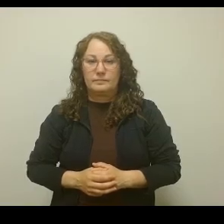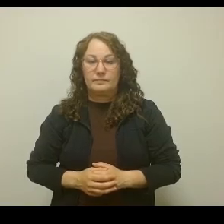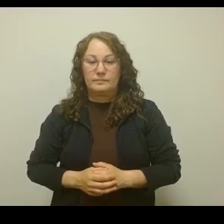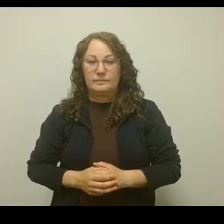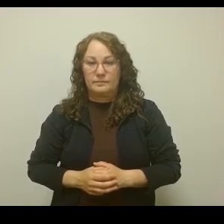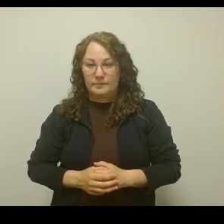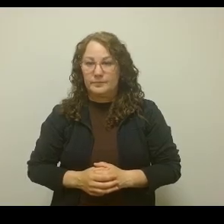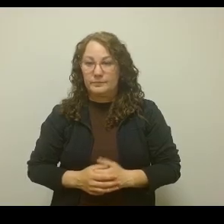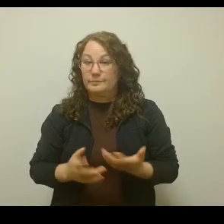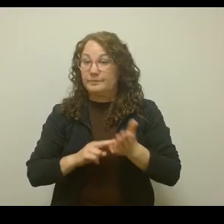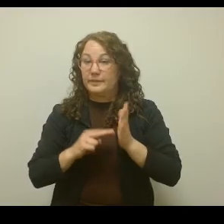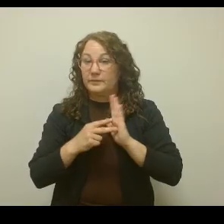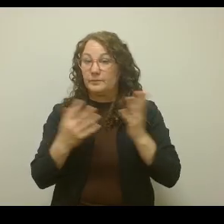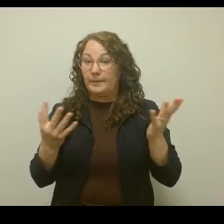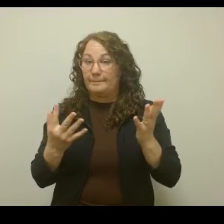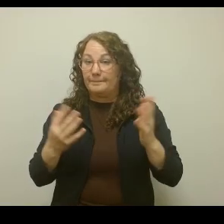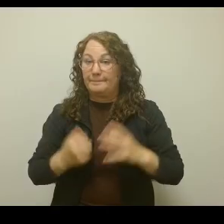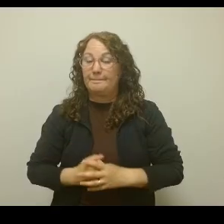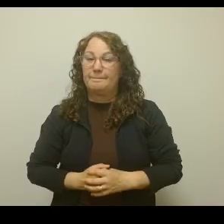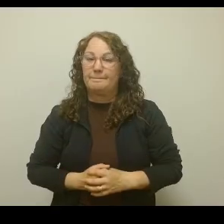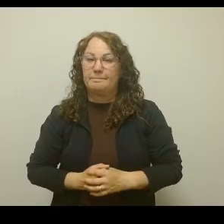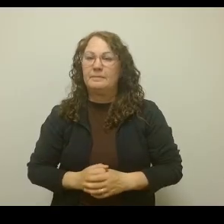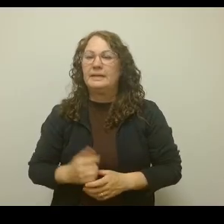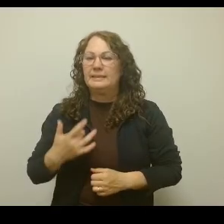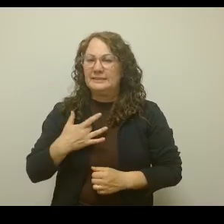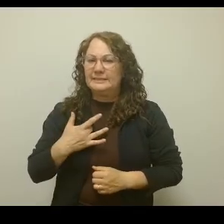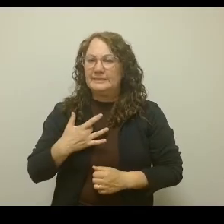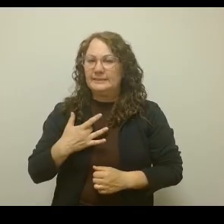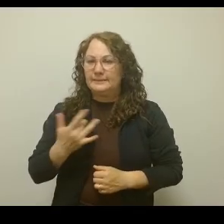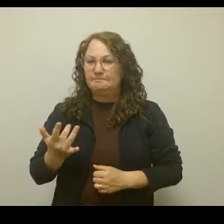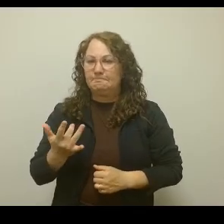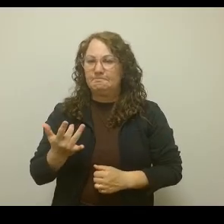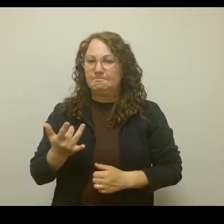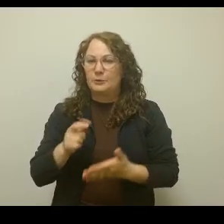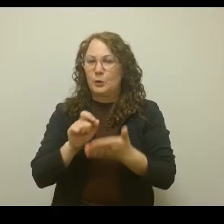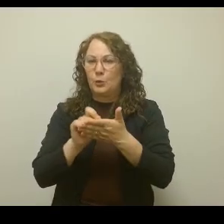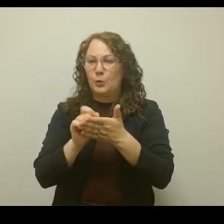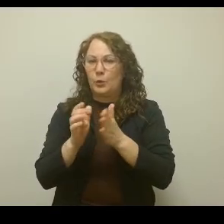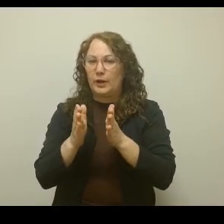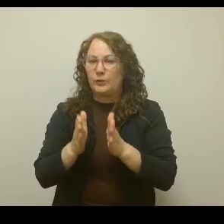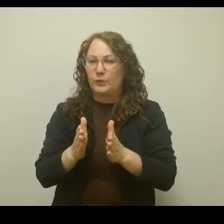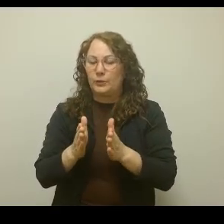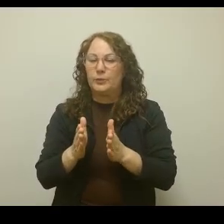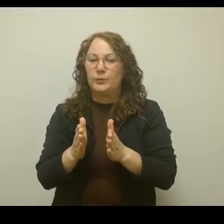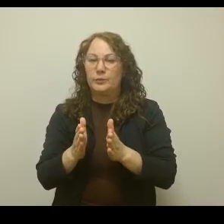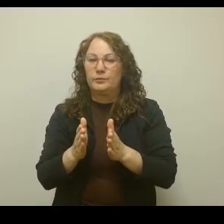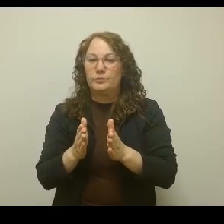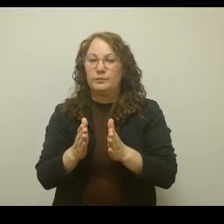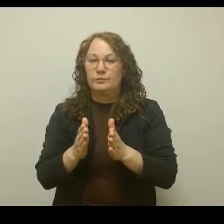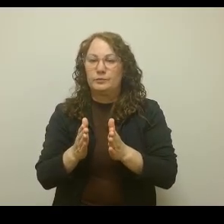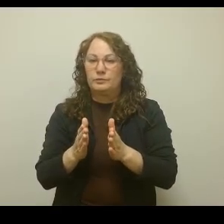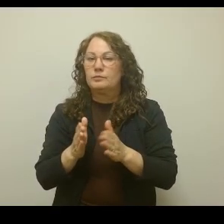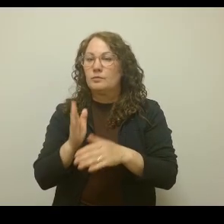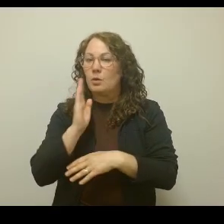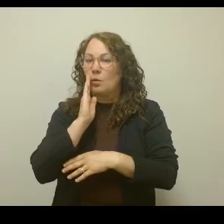So what does this mean? Typically, a writer will have a